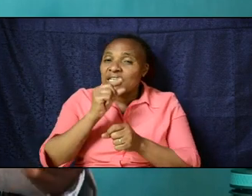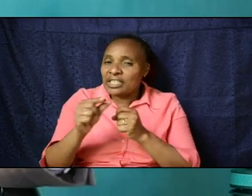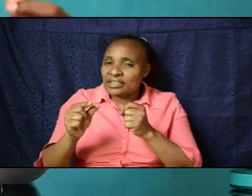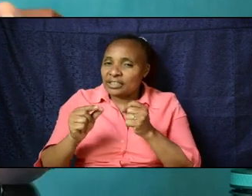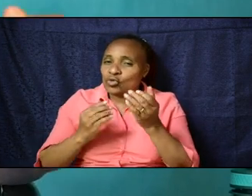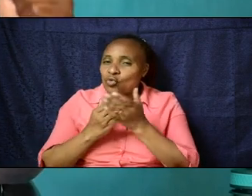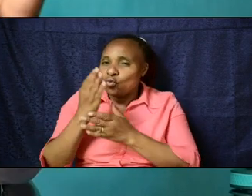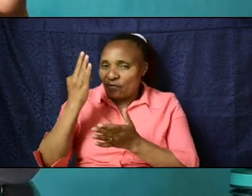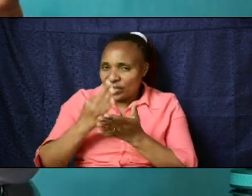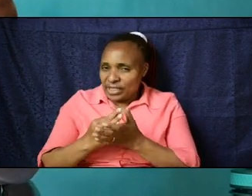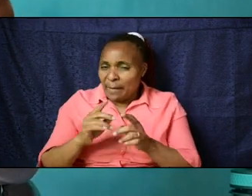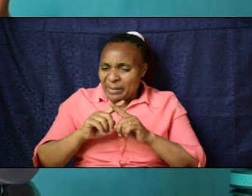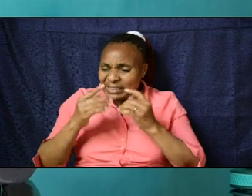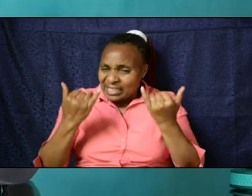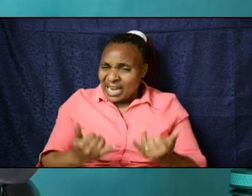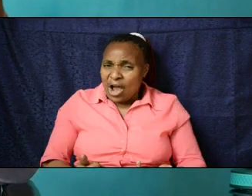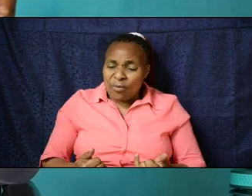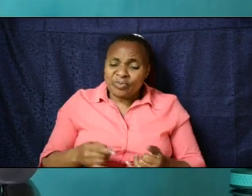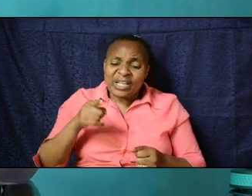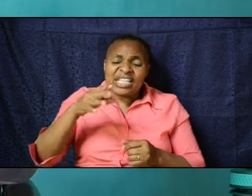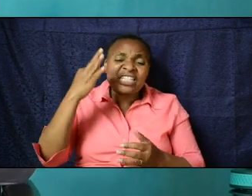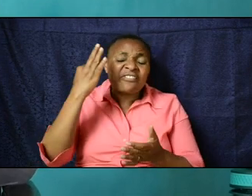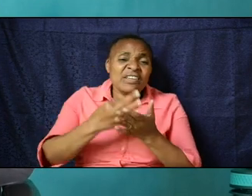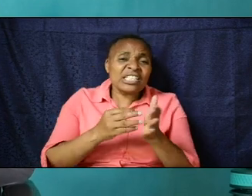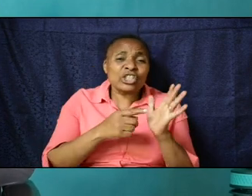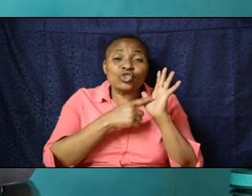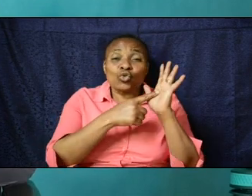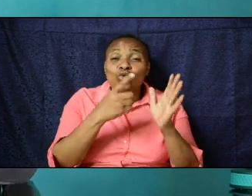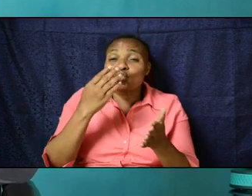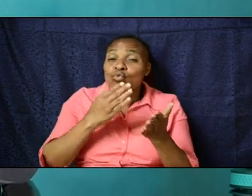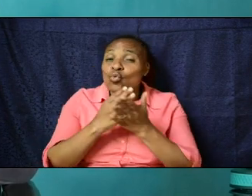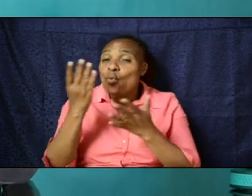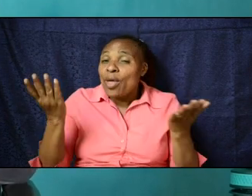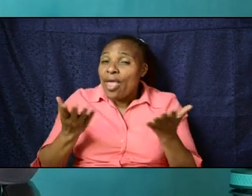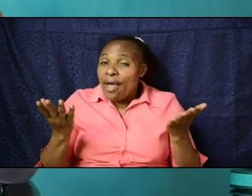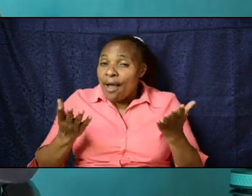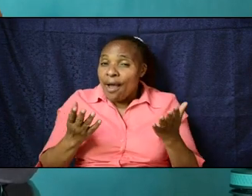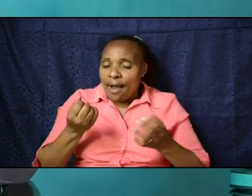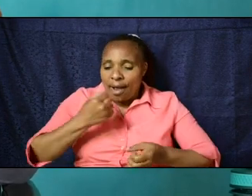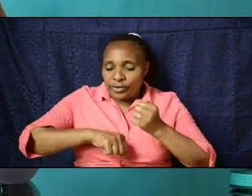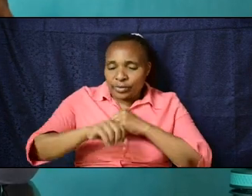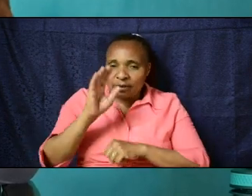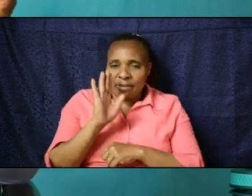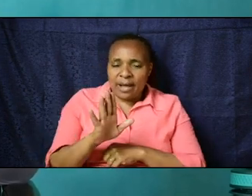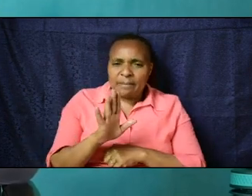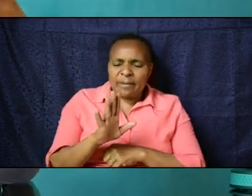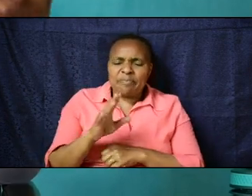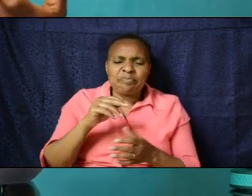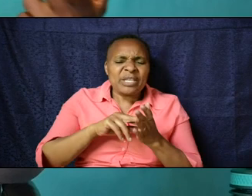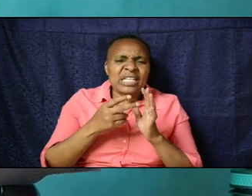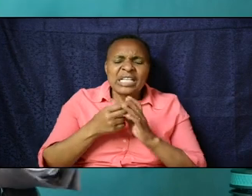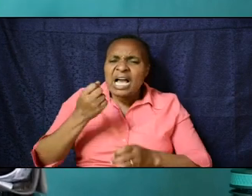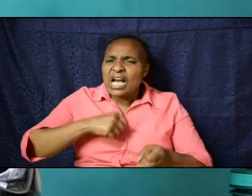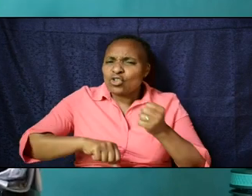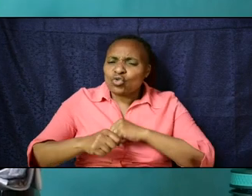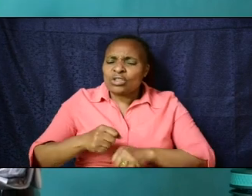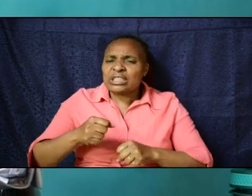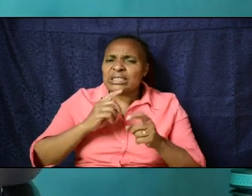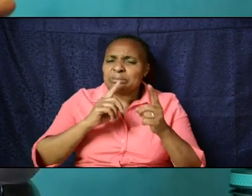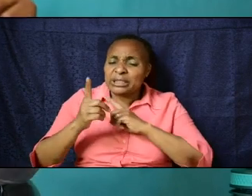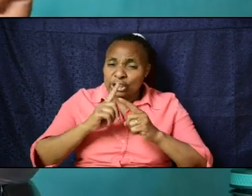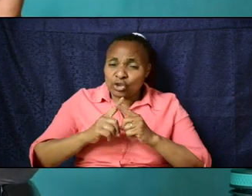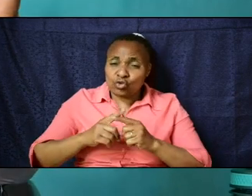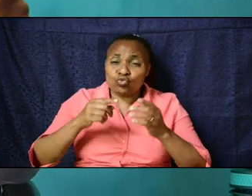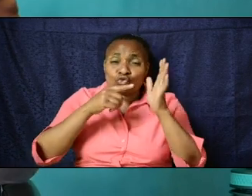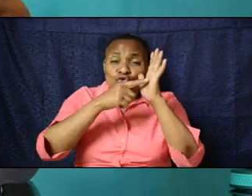faith, but that faith is demonstrated in our works. So our actions speak to showing that we have faith in God.